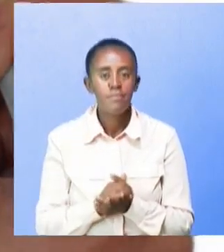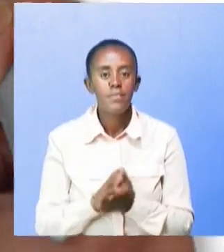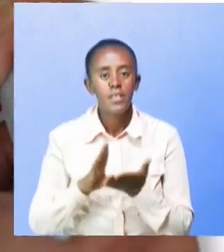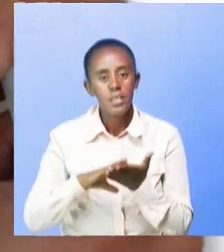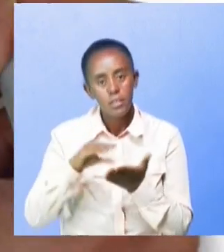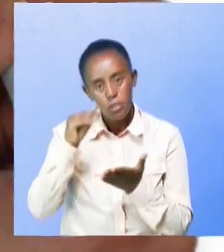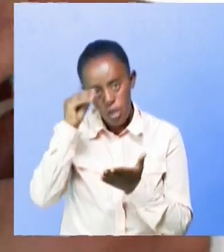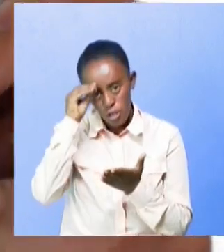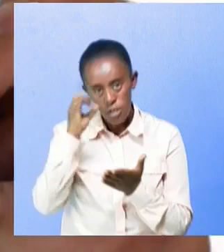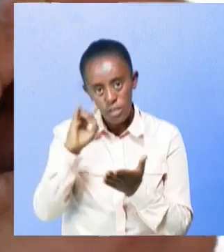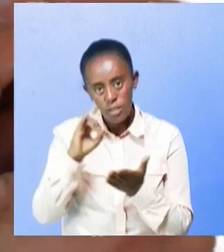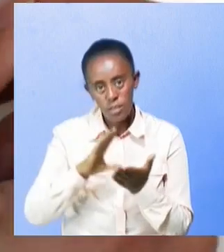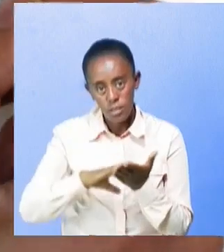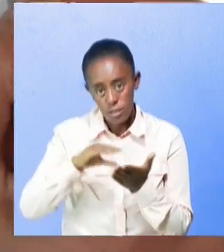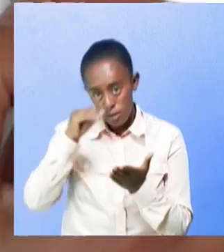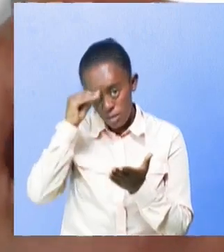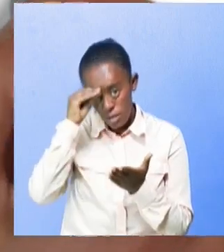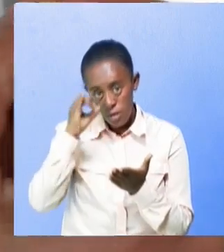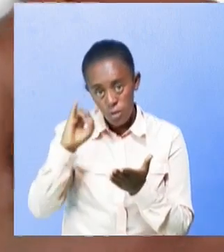learning,